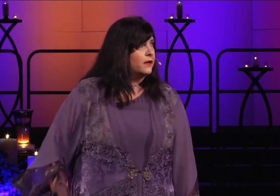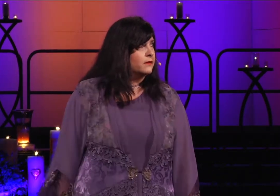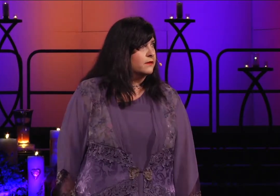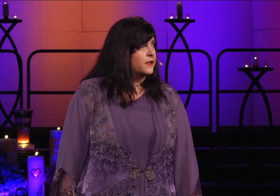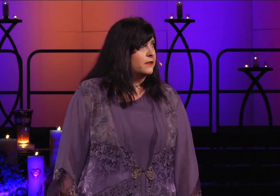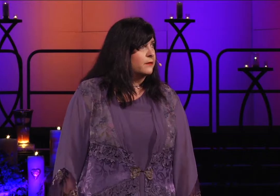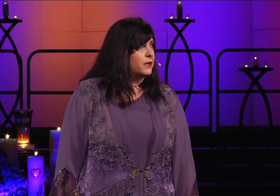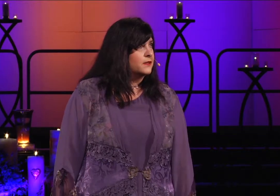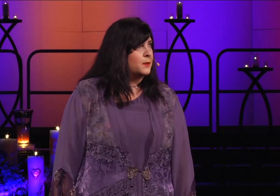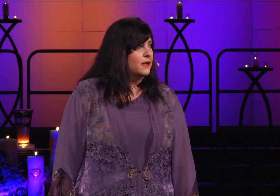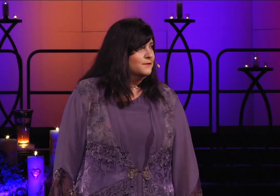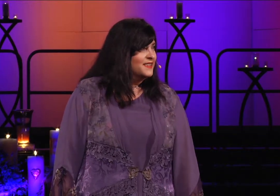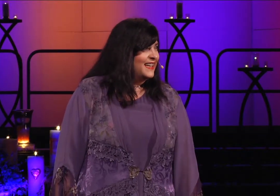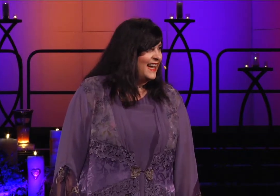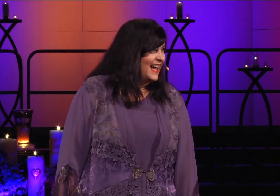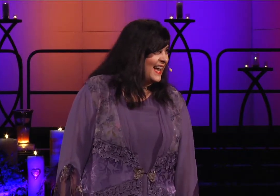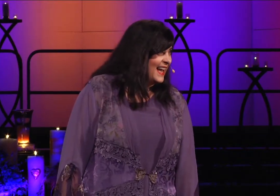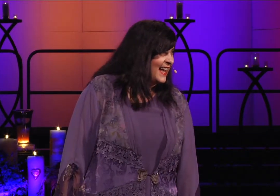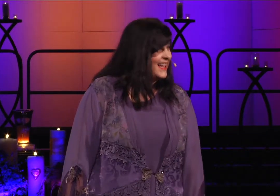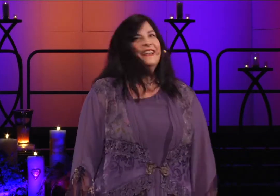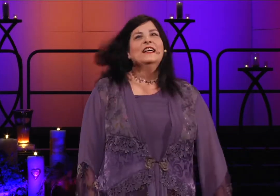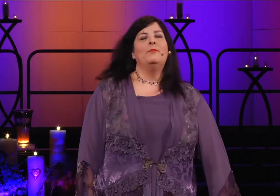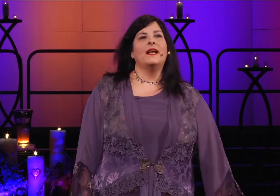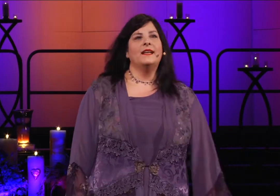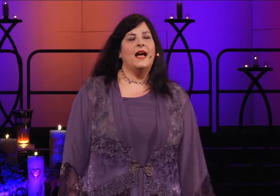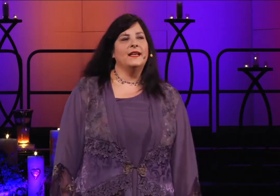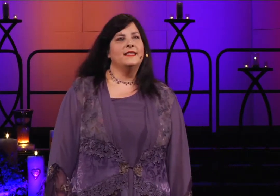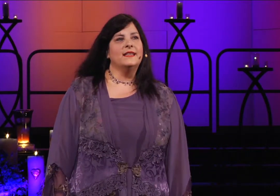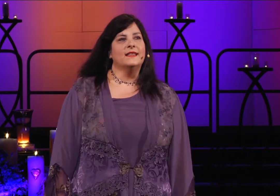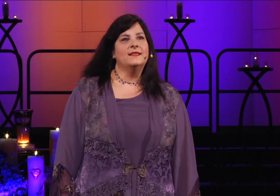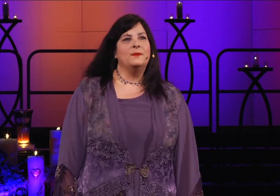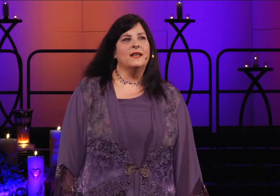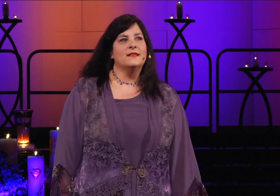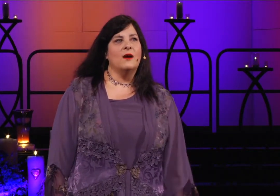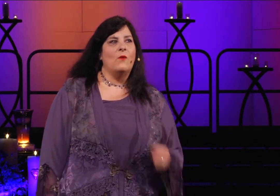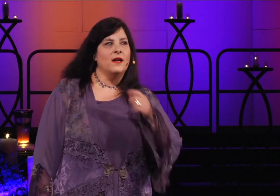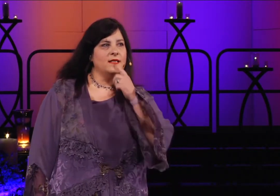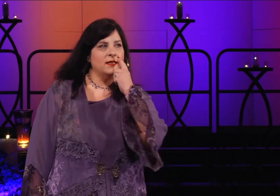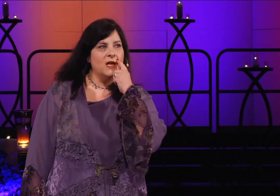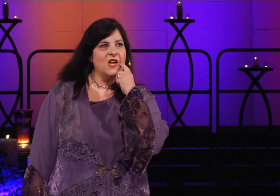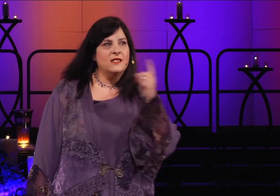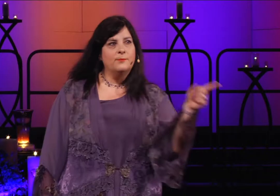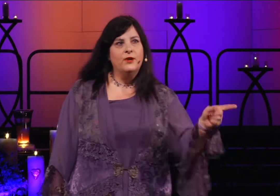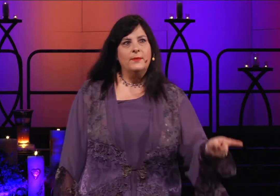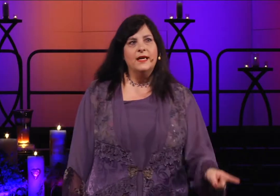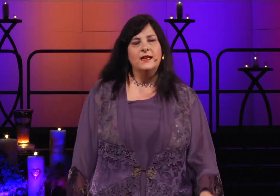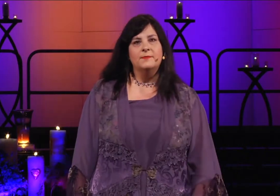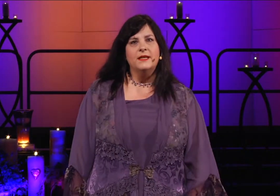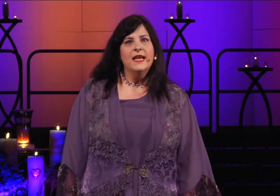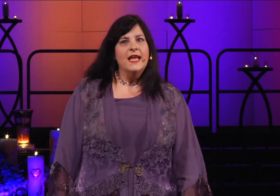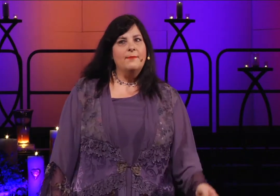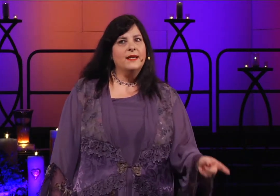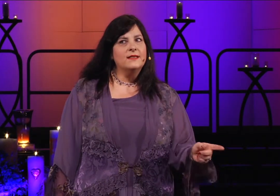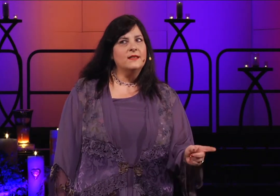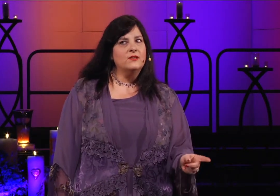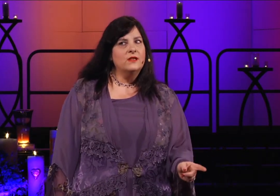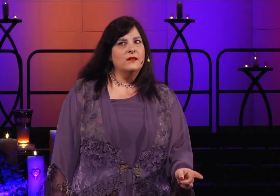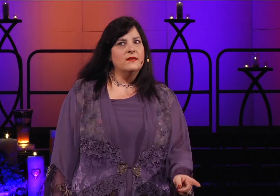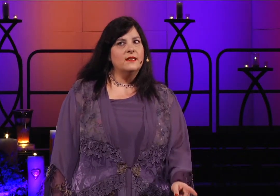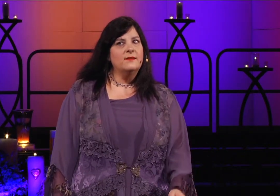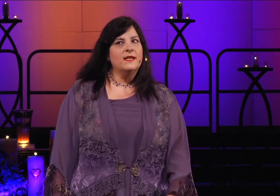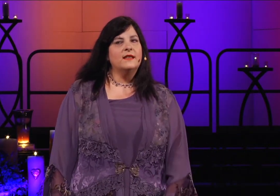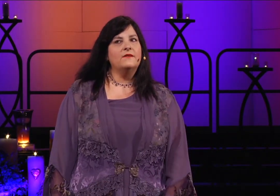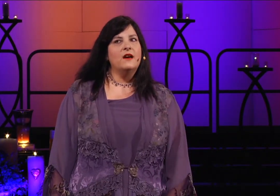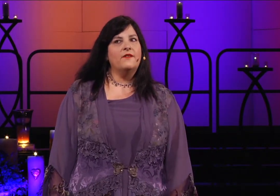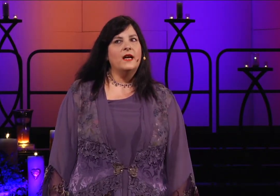so sad, you're going to find your own parking spot." But I didn't, because I wanted to not disappoint my husband, and because I stood